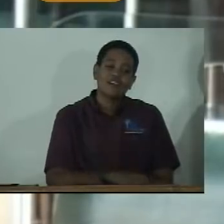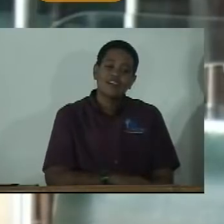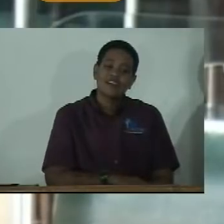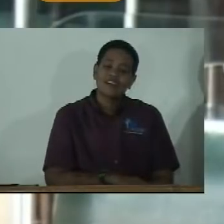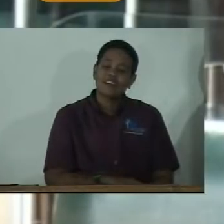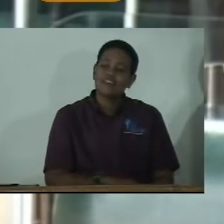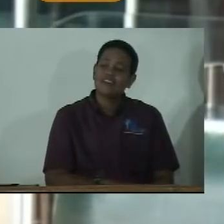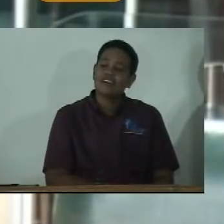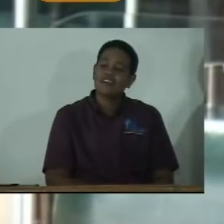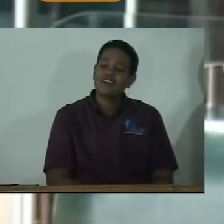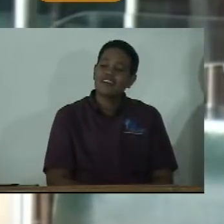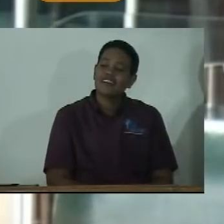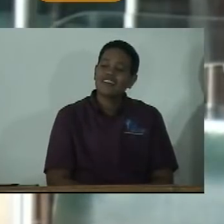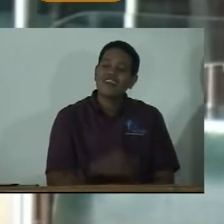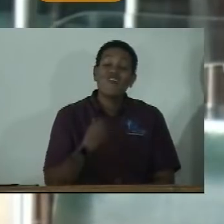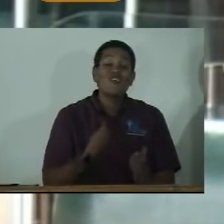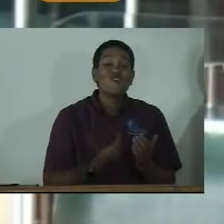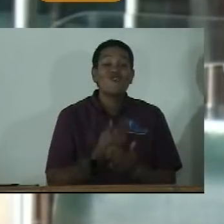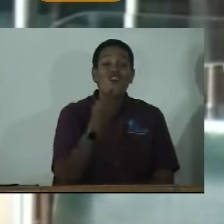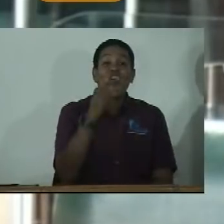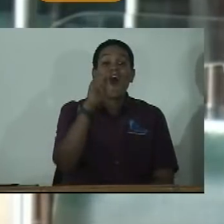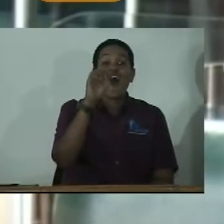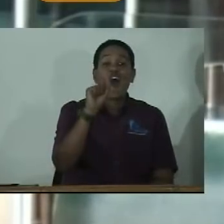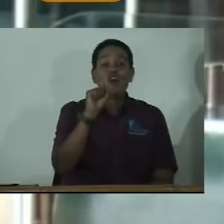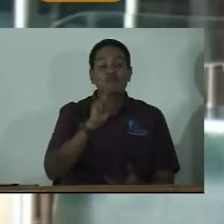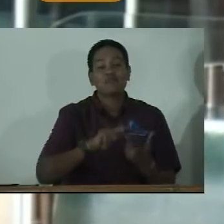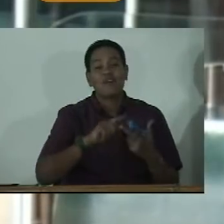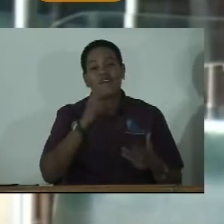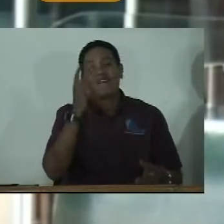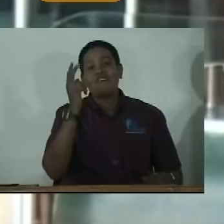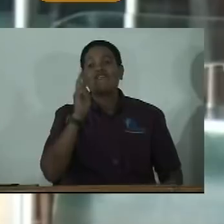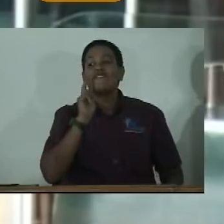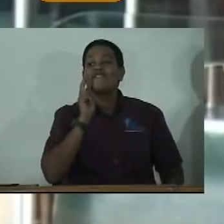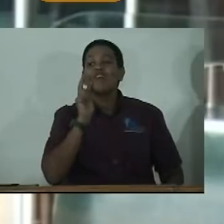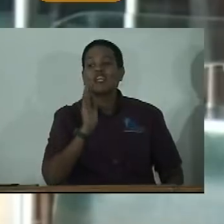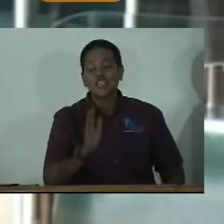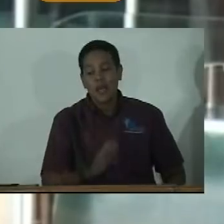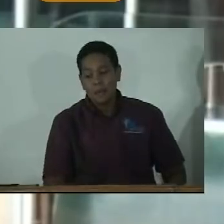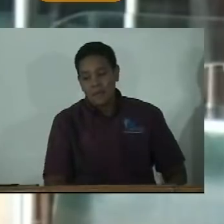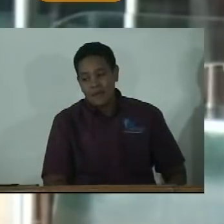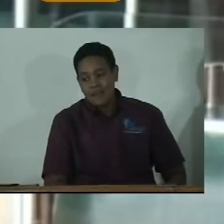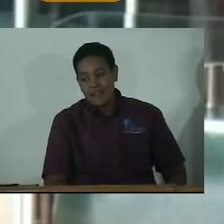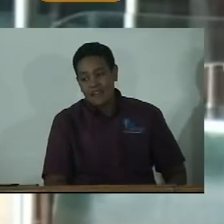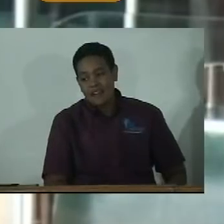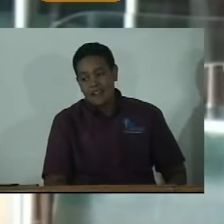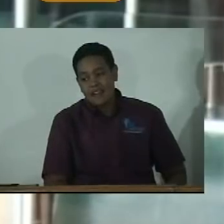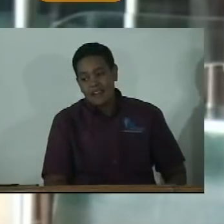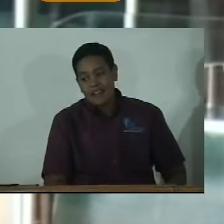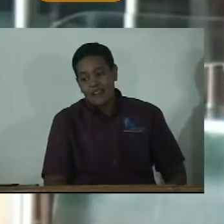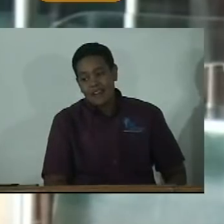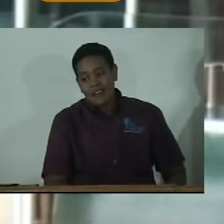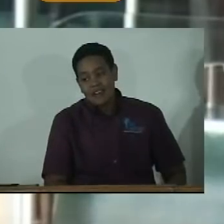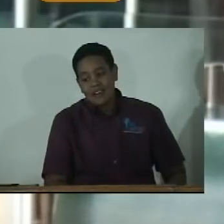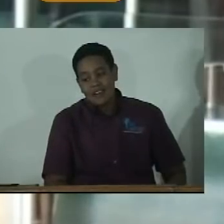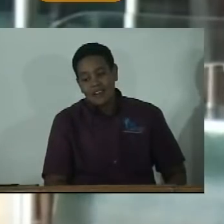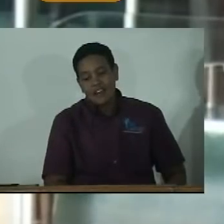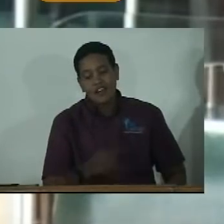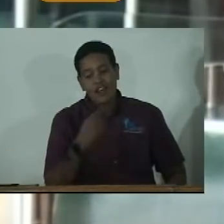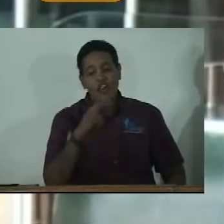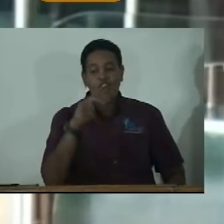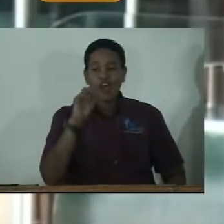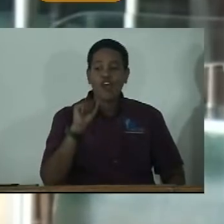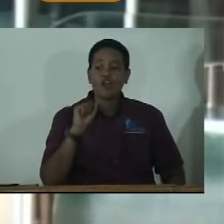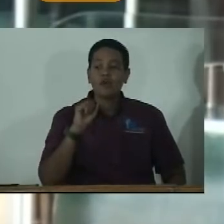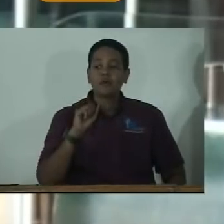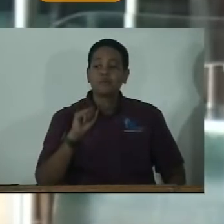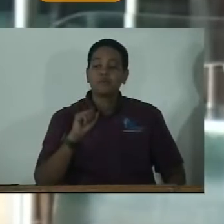I want to grow herbs and vegetables. In the interim, yes, herbs. In